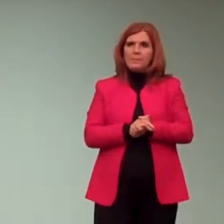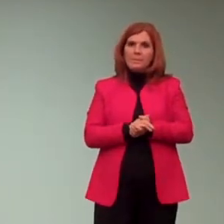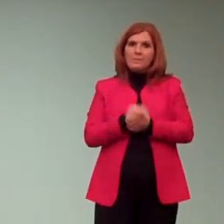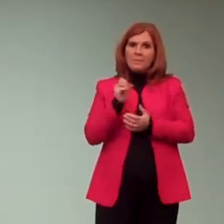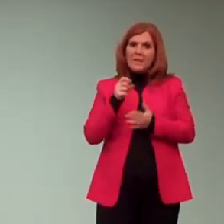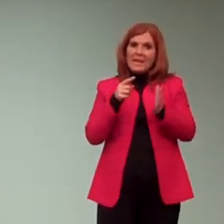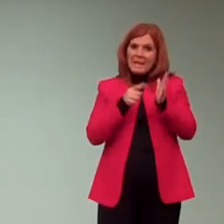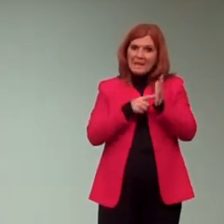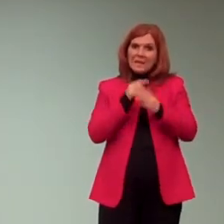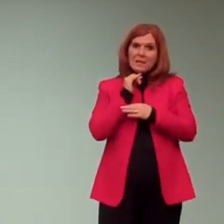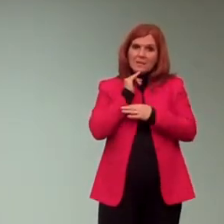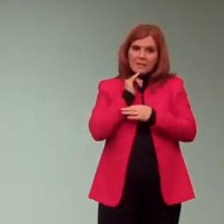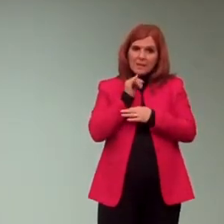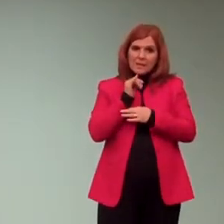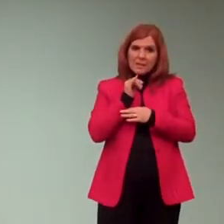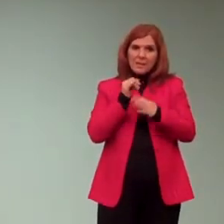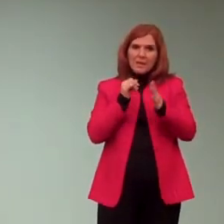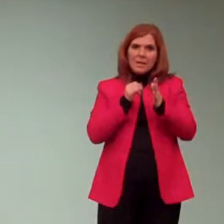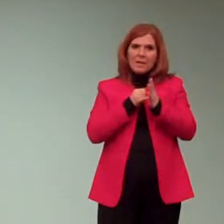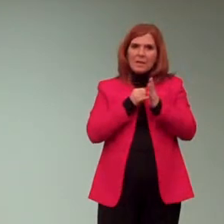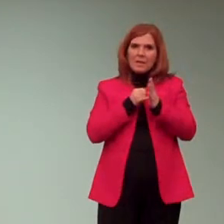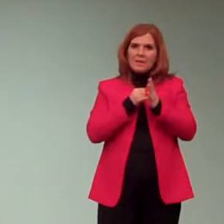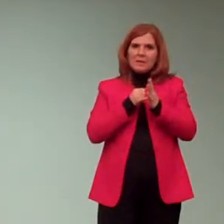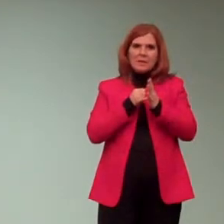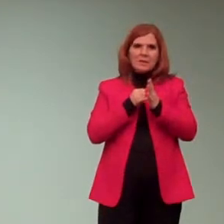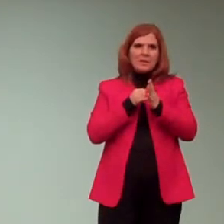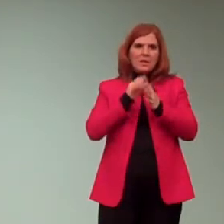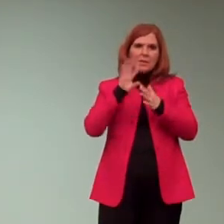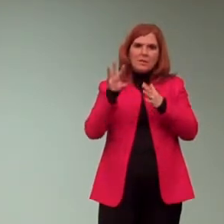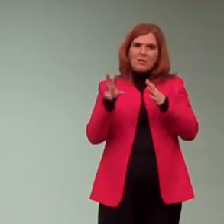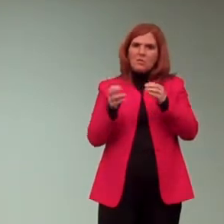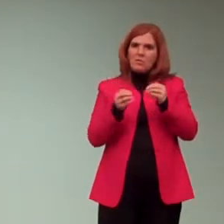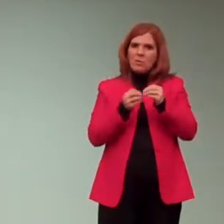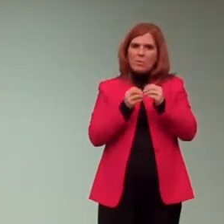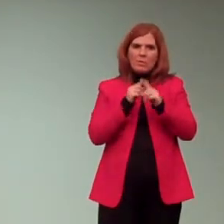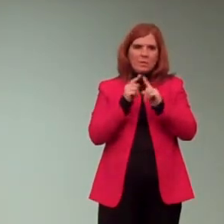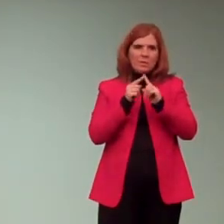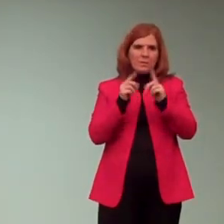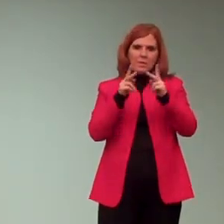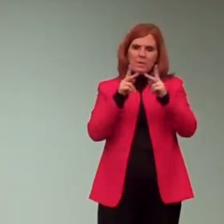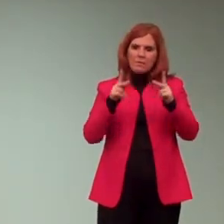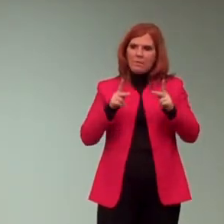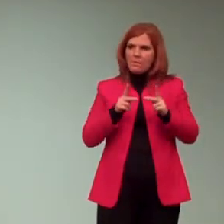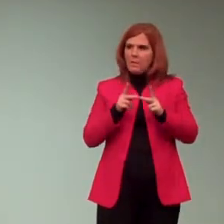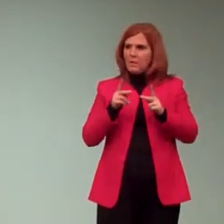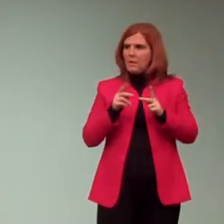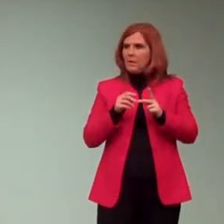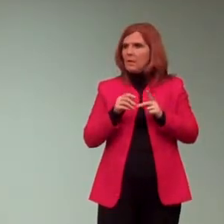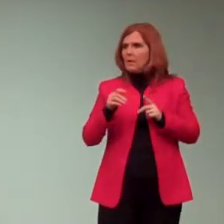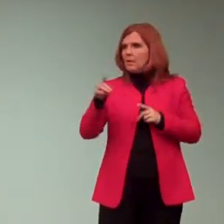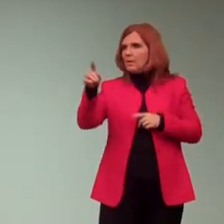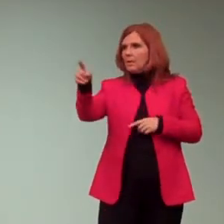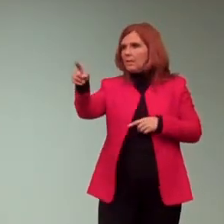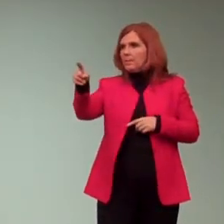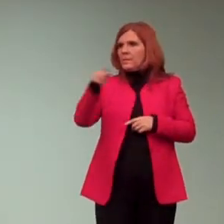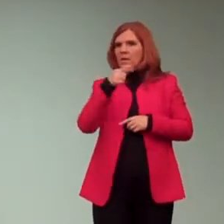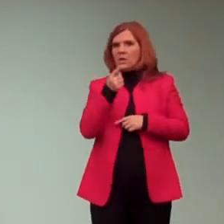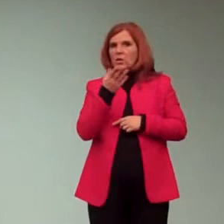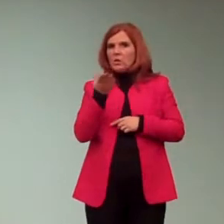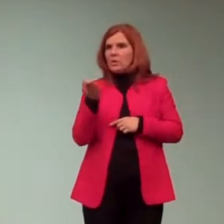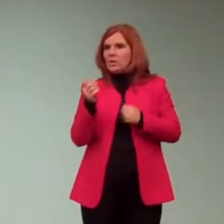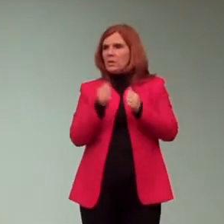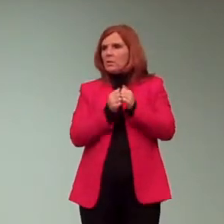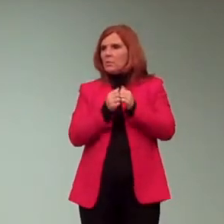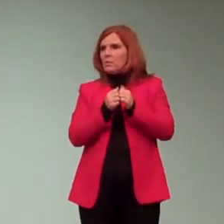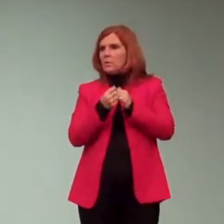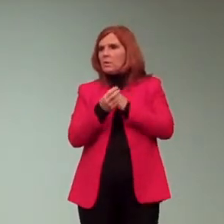Yes, it's a completely different environment. Dr. Javersak, the only thing with the